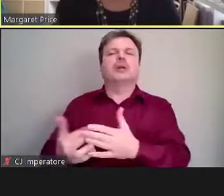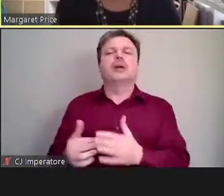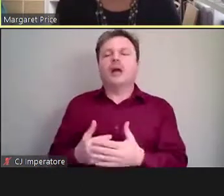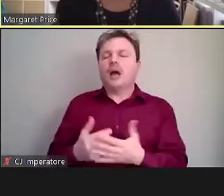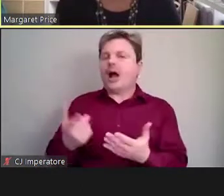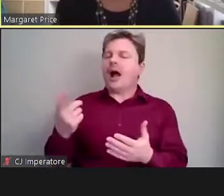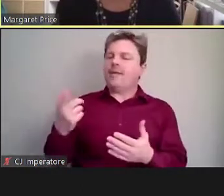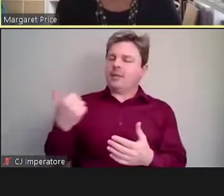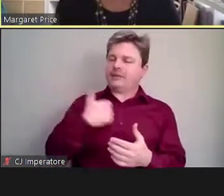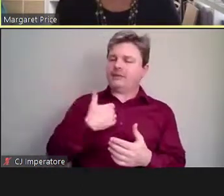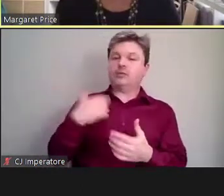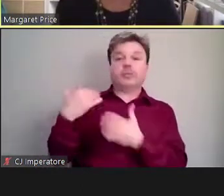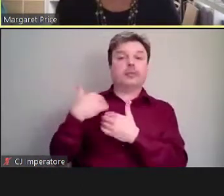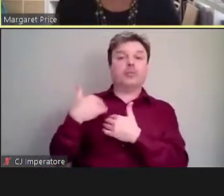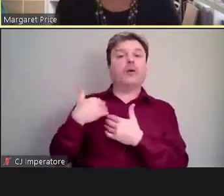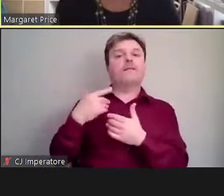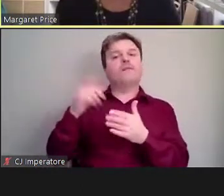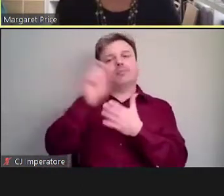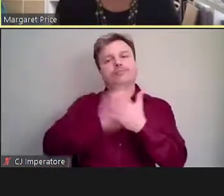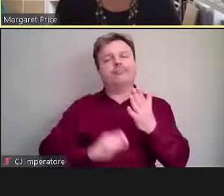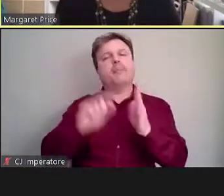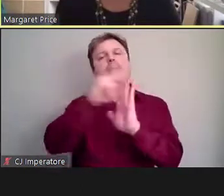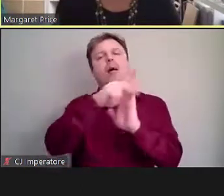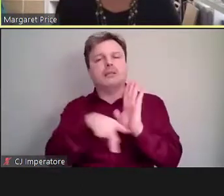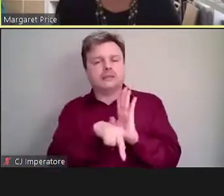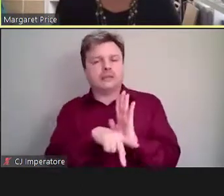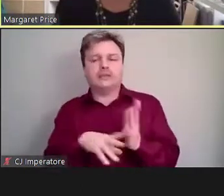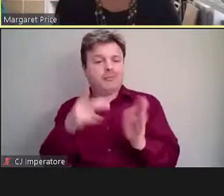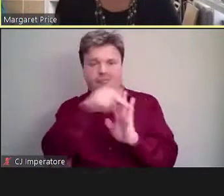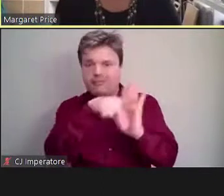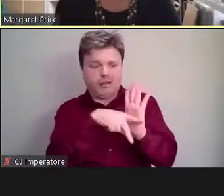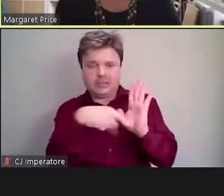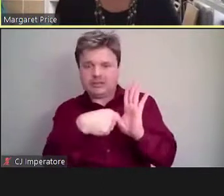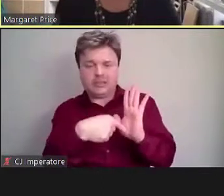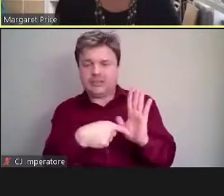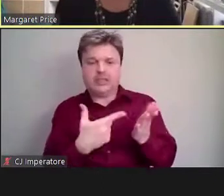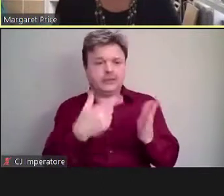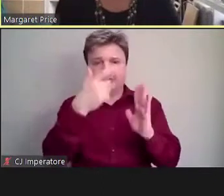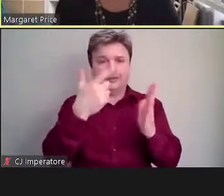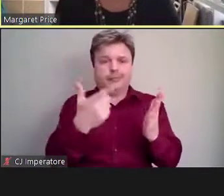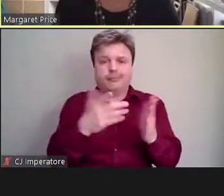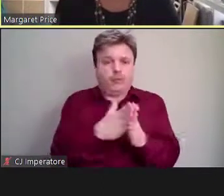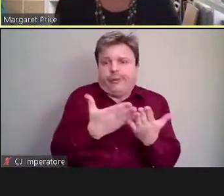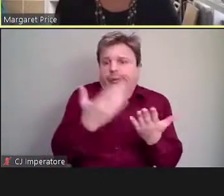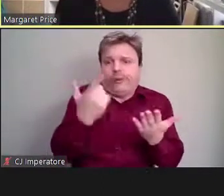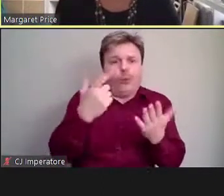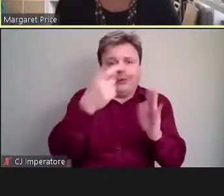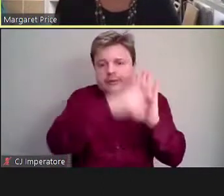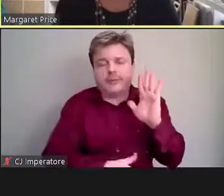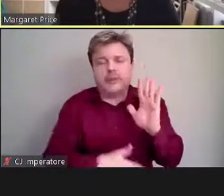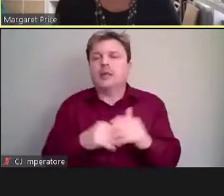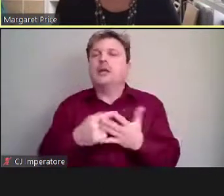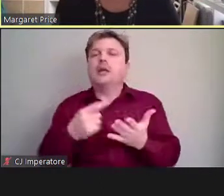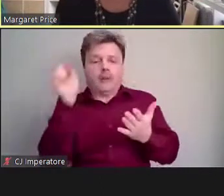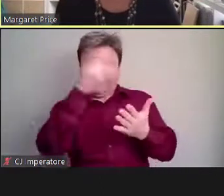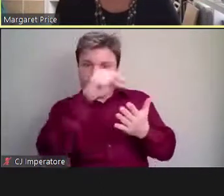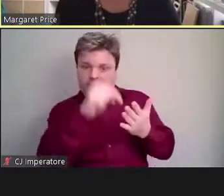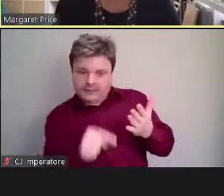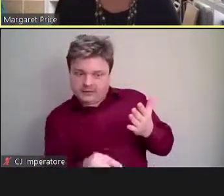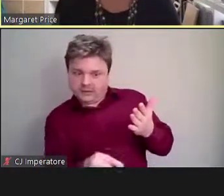is essentially a document or some text saying, here's how you must do something, and here's a checklist of things not to